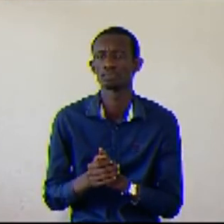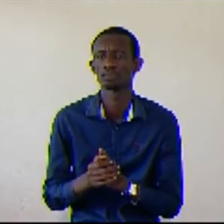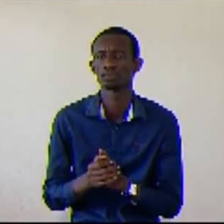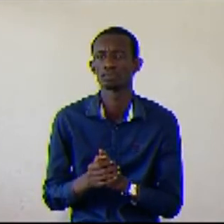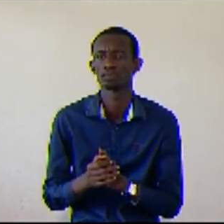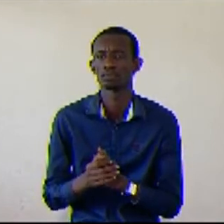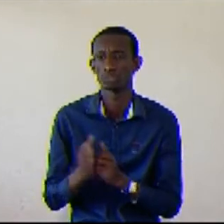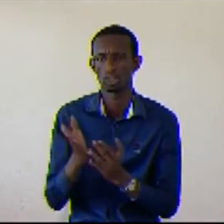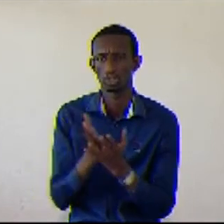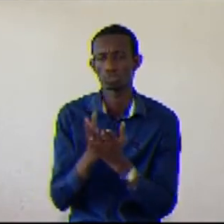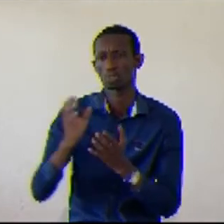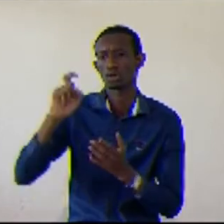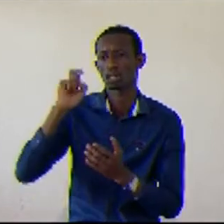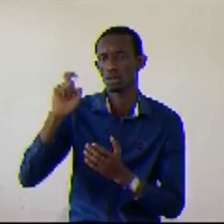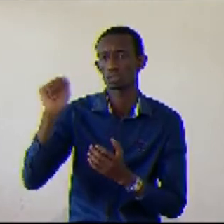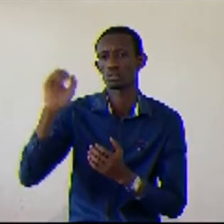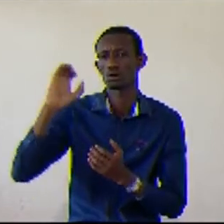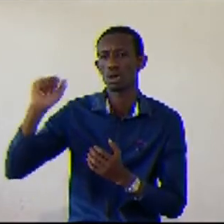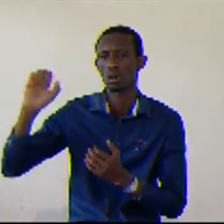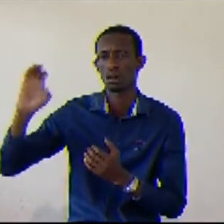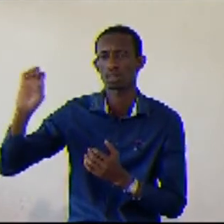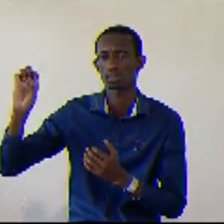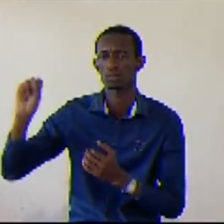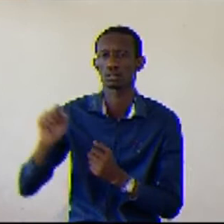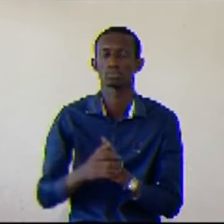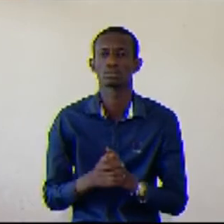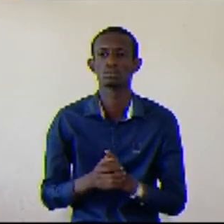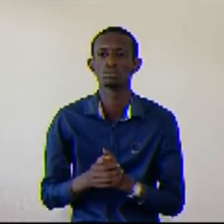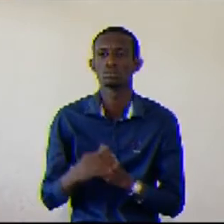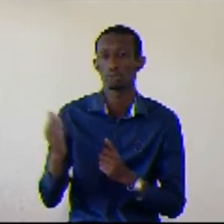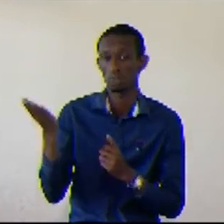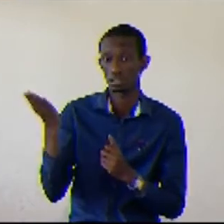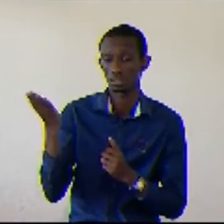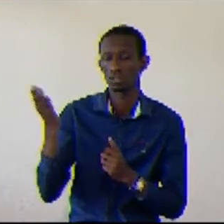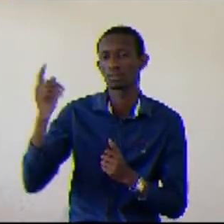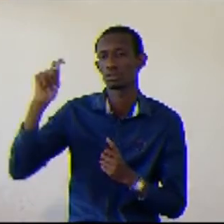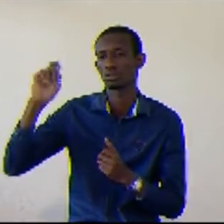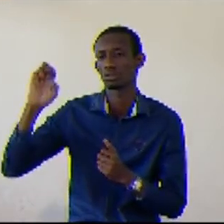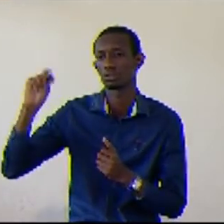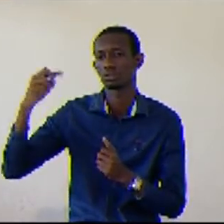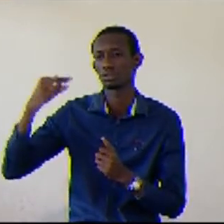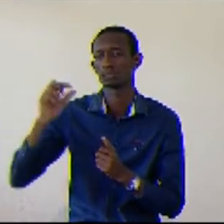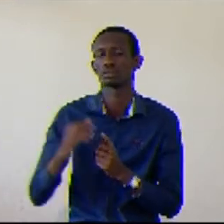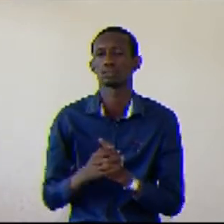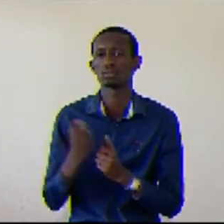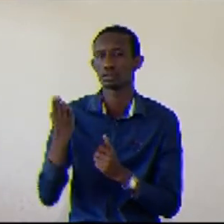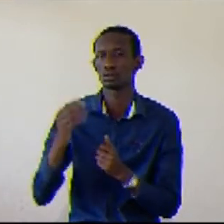on x-axis, also on this tangent, means that